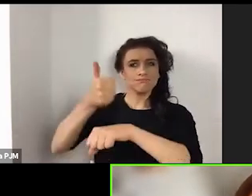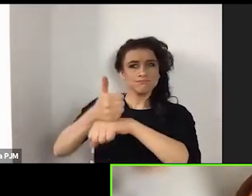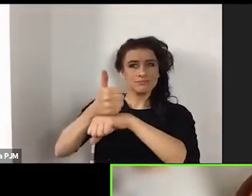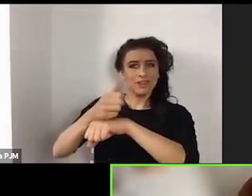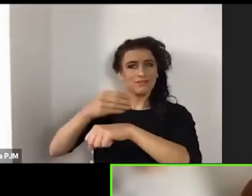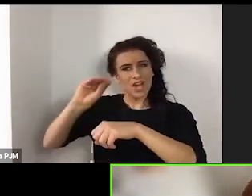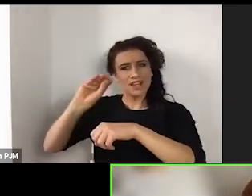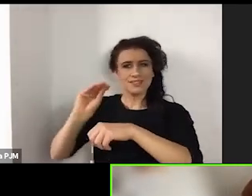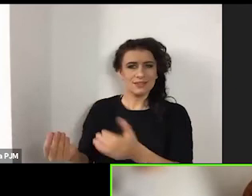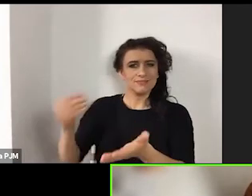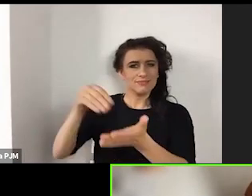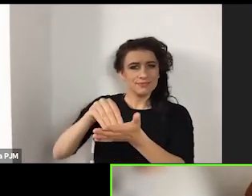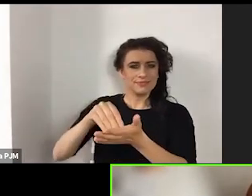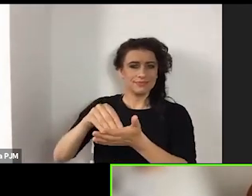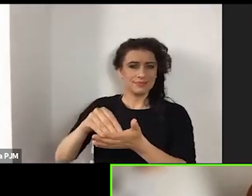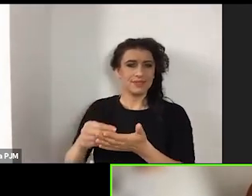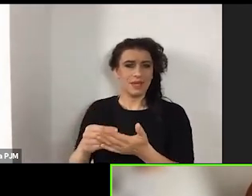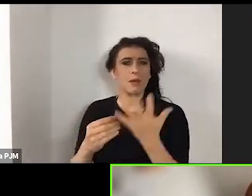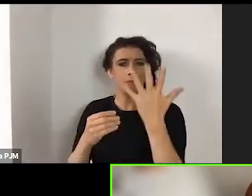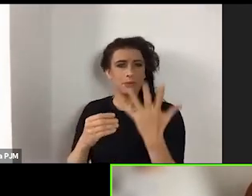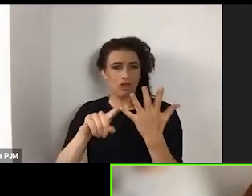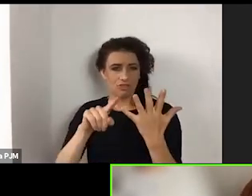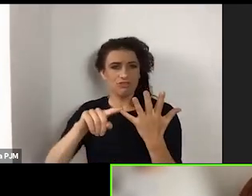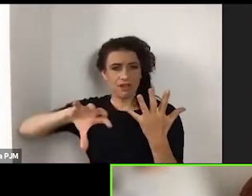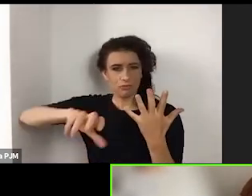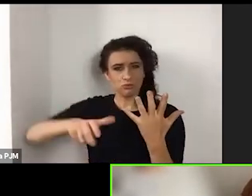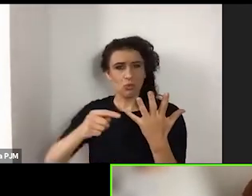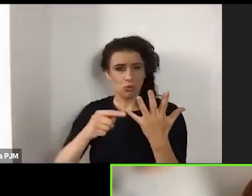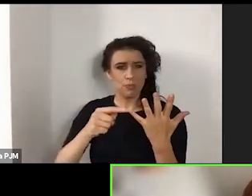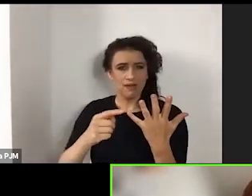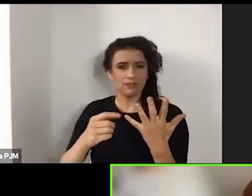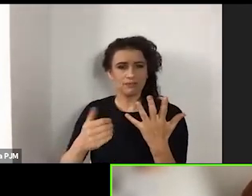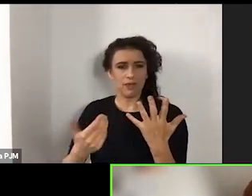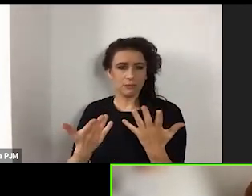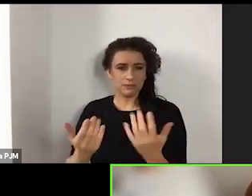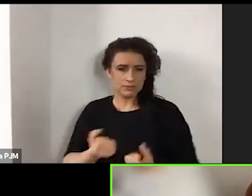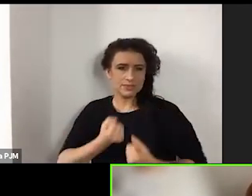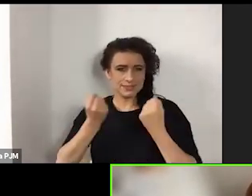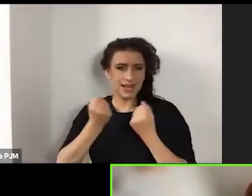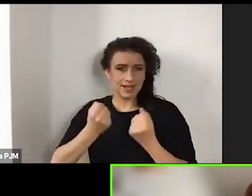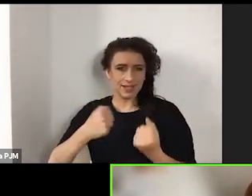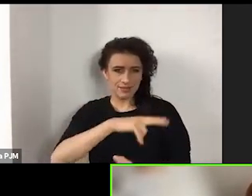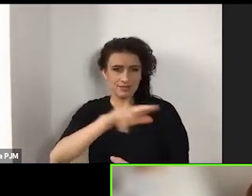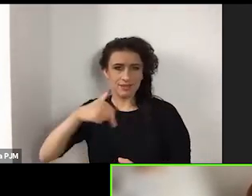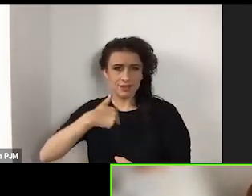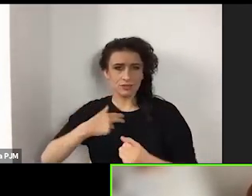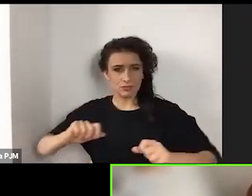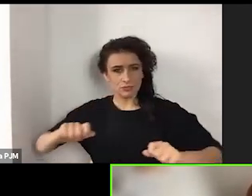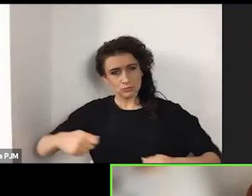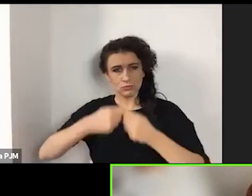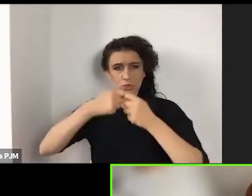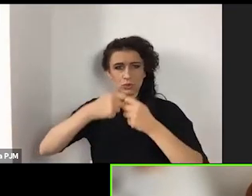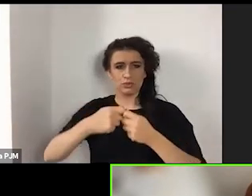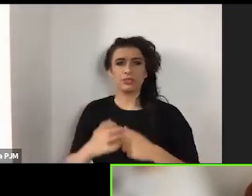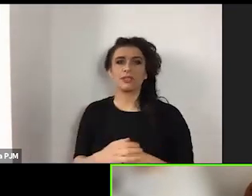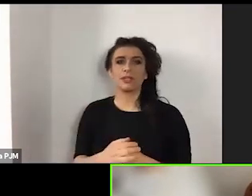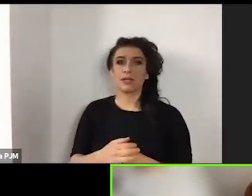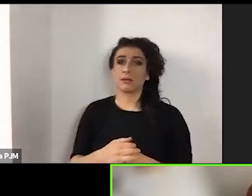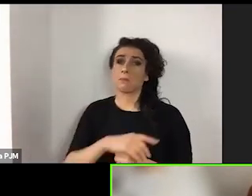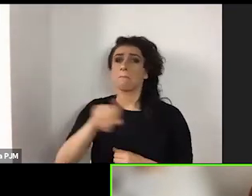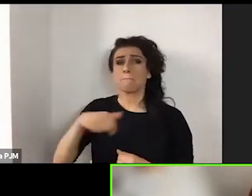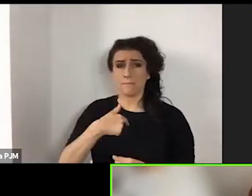maybe would have the power to provide with this element, like help women